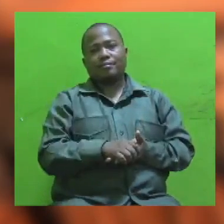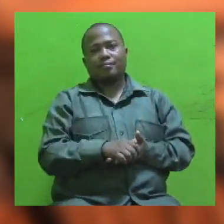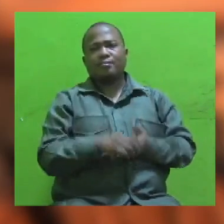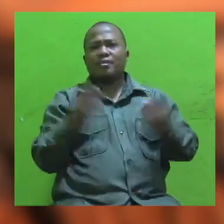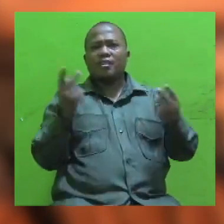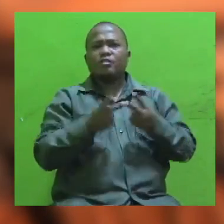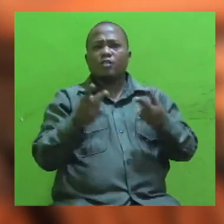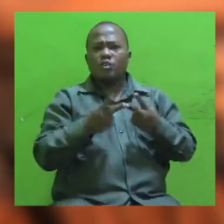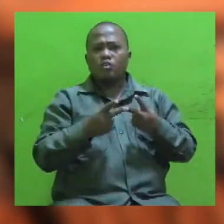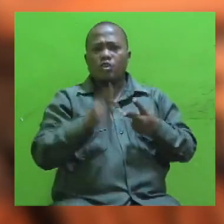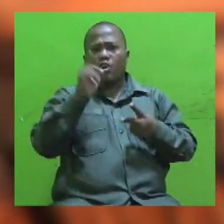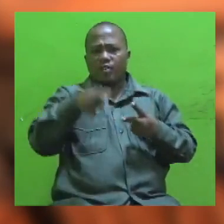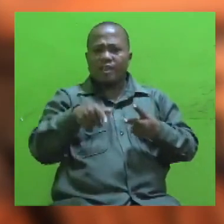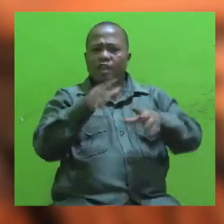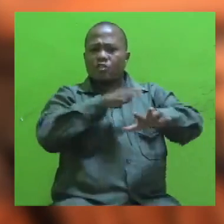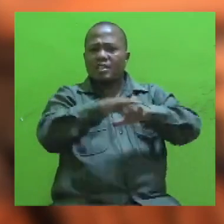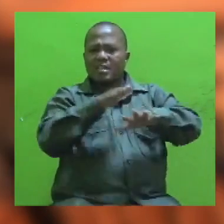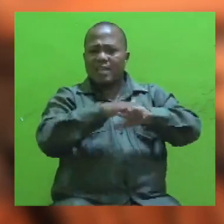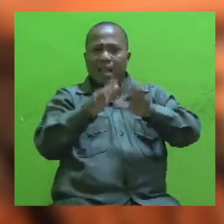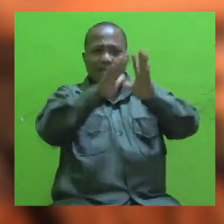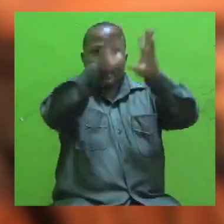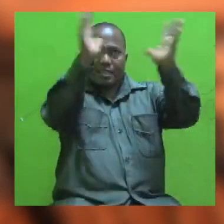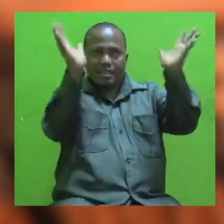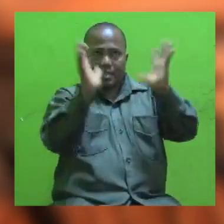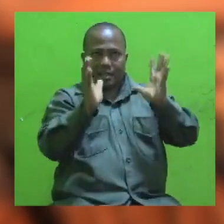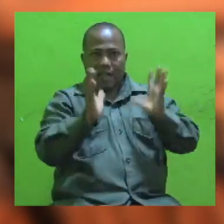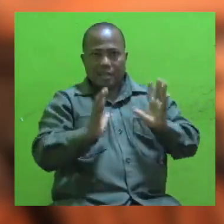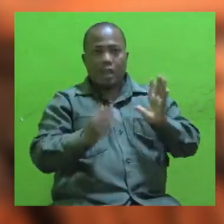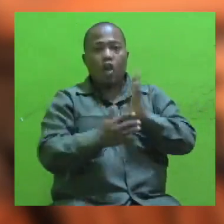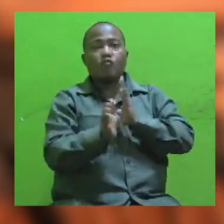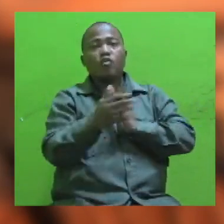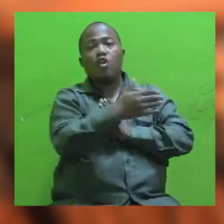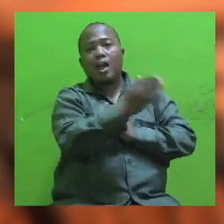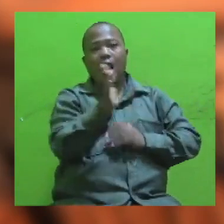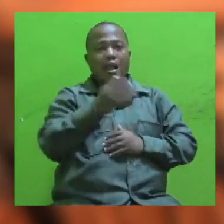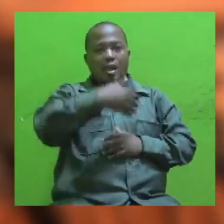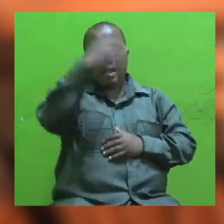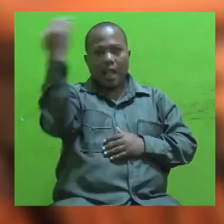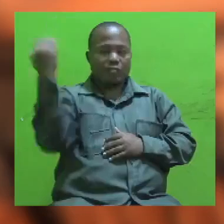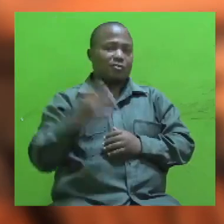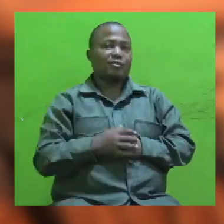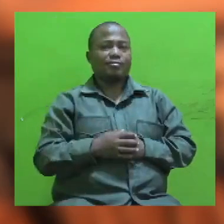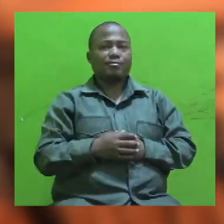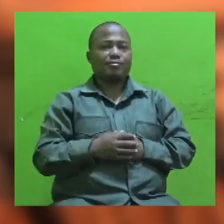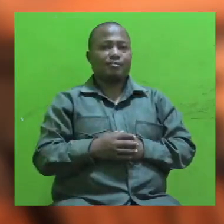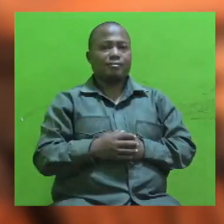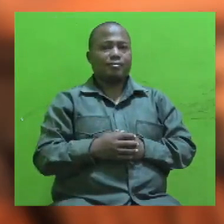also, you are going to describe the structure of local government, how local government is